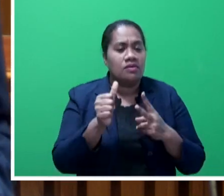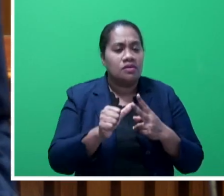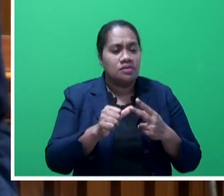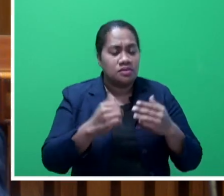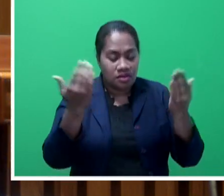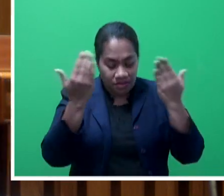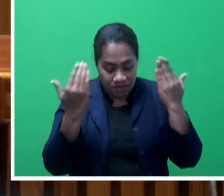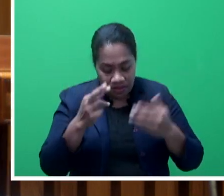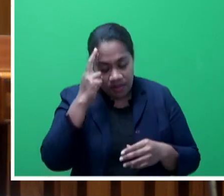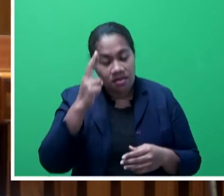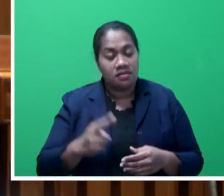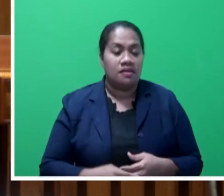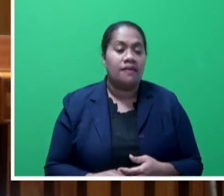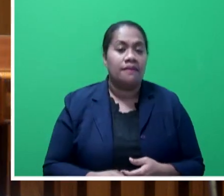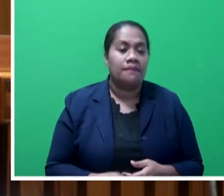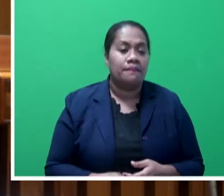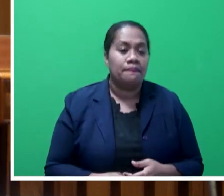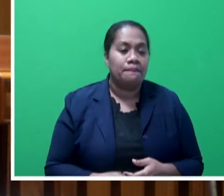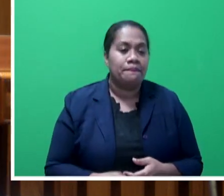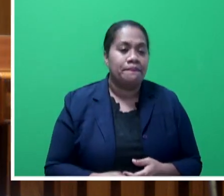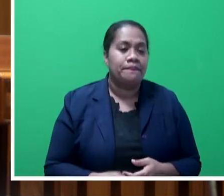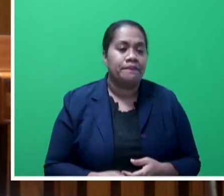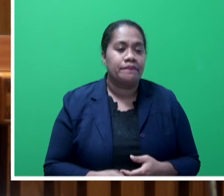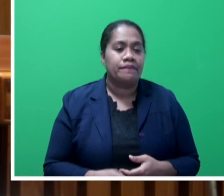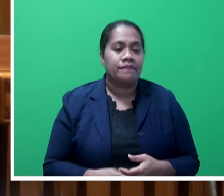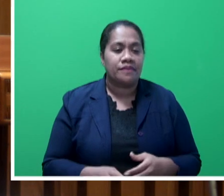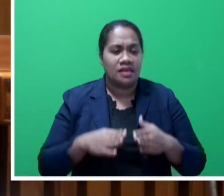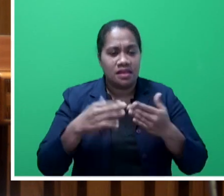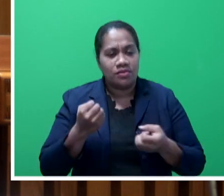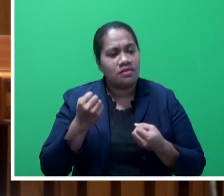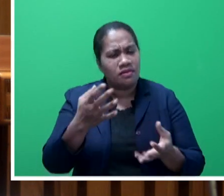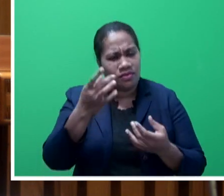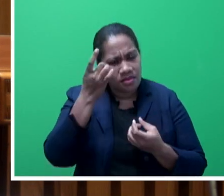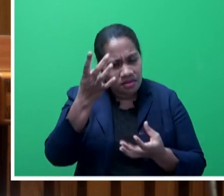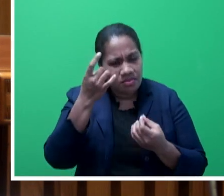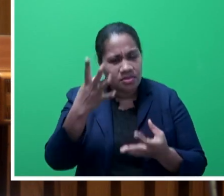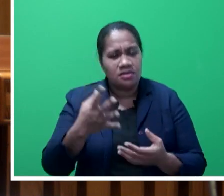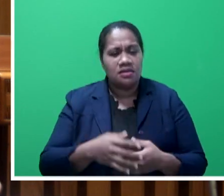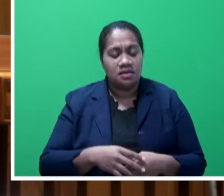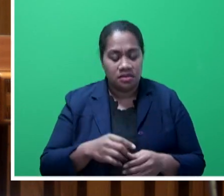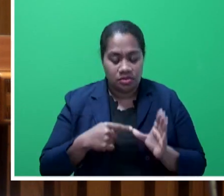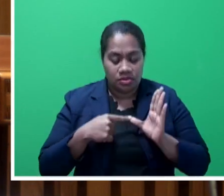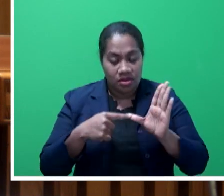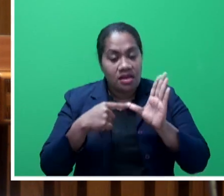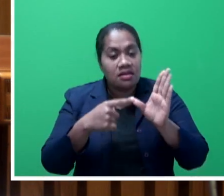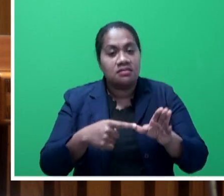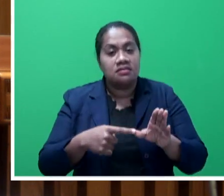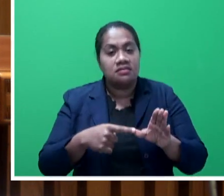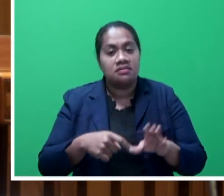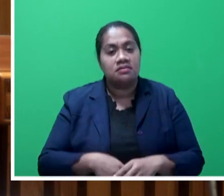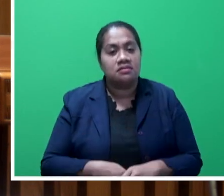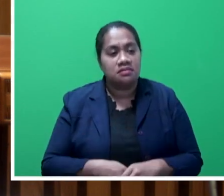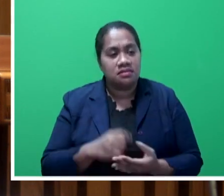course I can go into the details, but in the interest of time, but just to answer the question directly, I've given the dates as to when